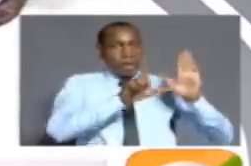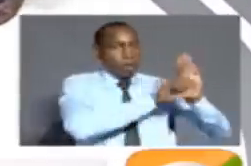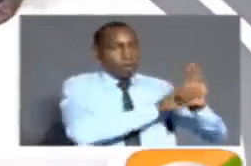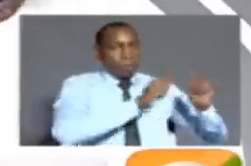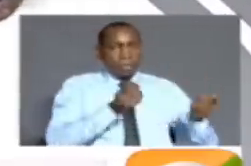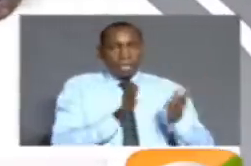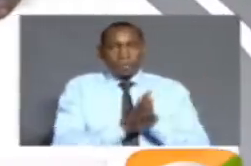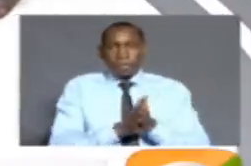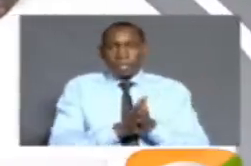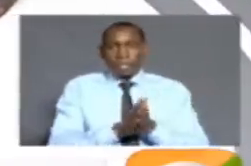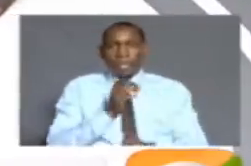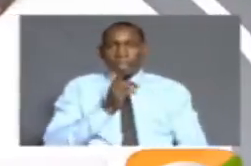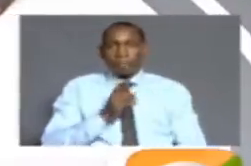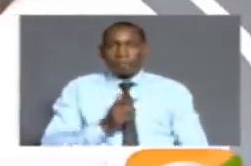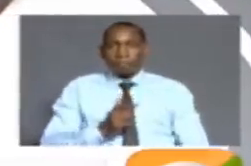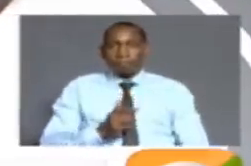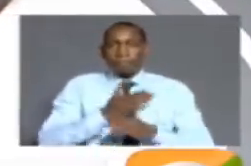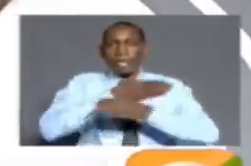and laziness in the county offices.